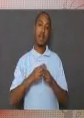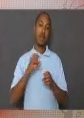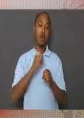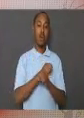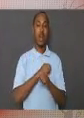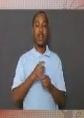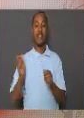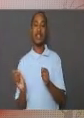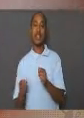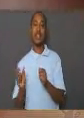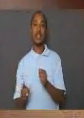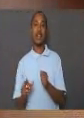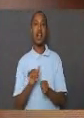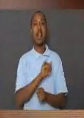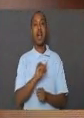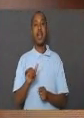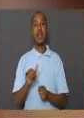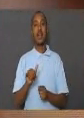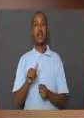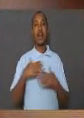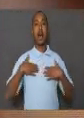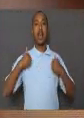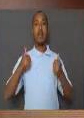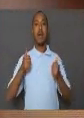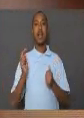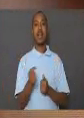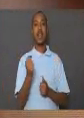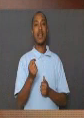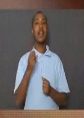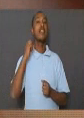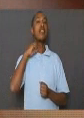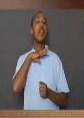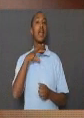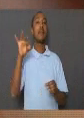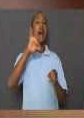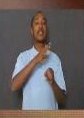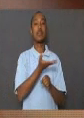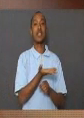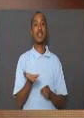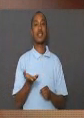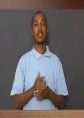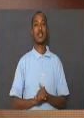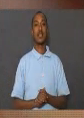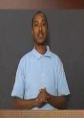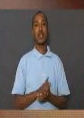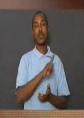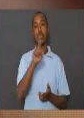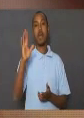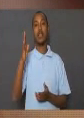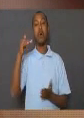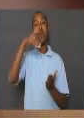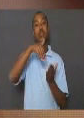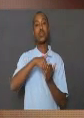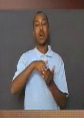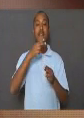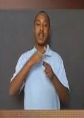organic fertilizers like animal dung and decayed plant substances. You might also